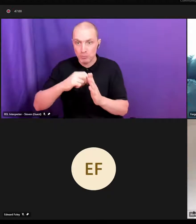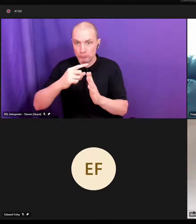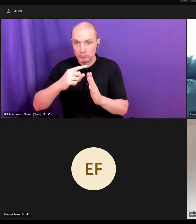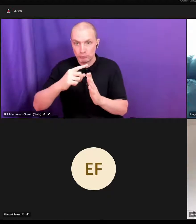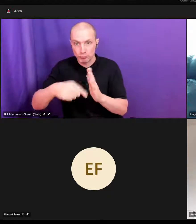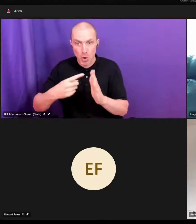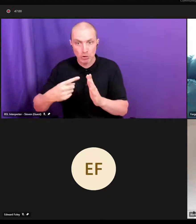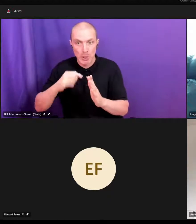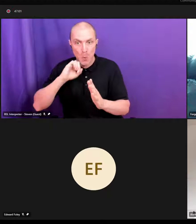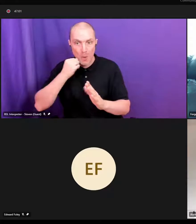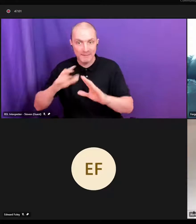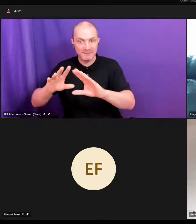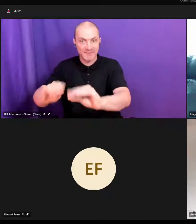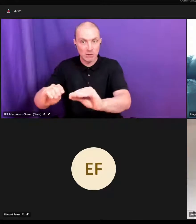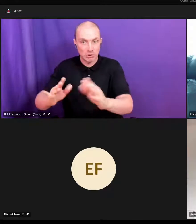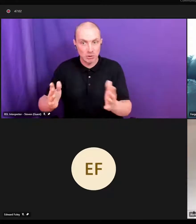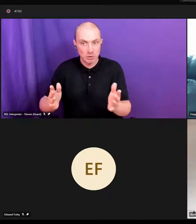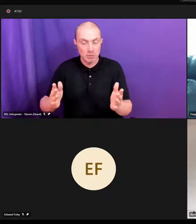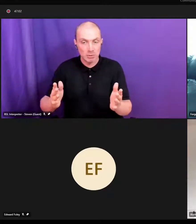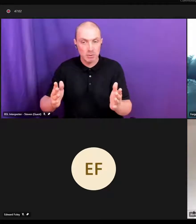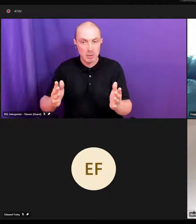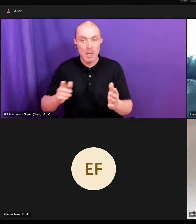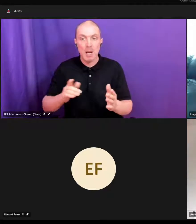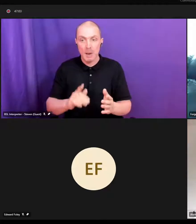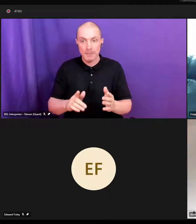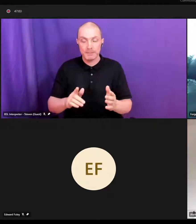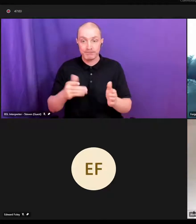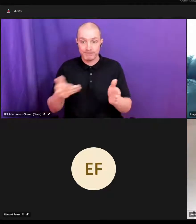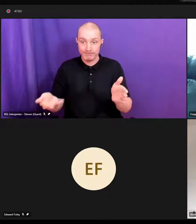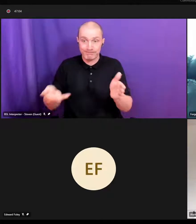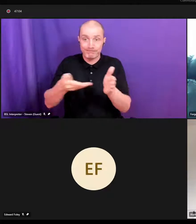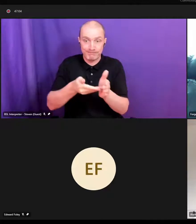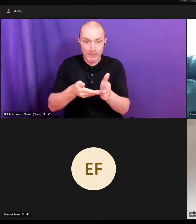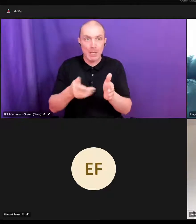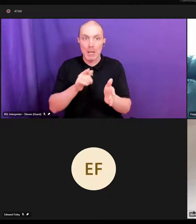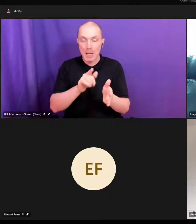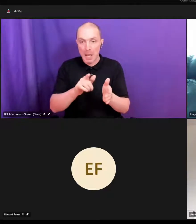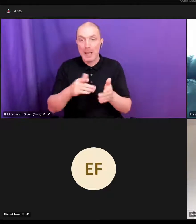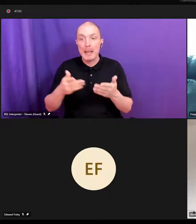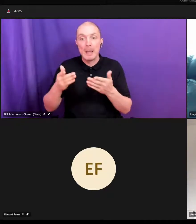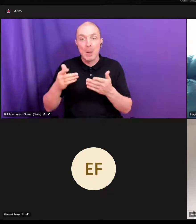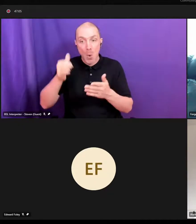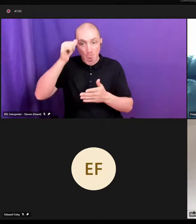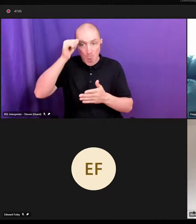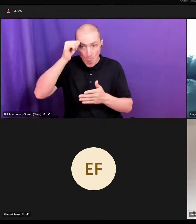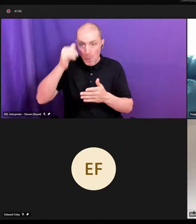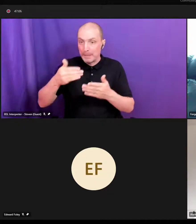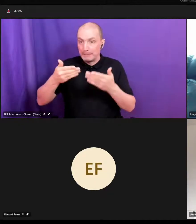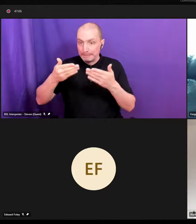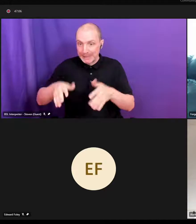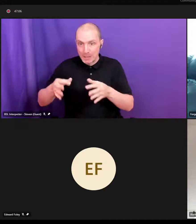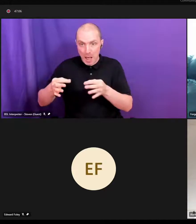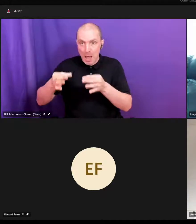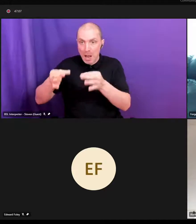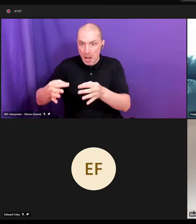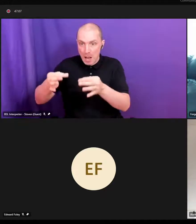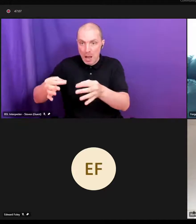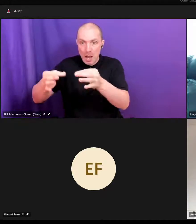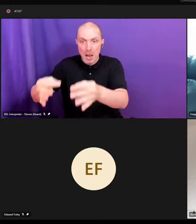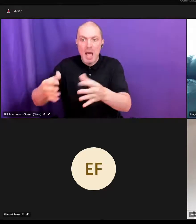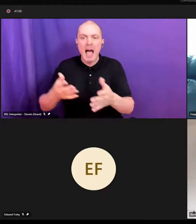additionally, as the project has been delayed for some time, and there are a whole separate issue